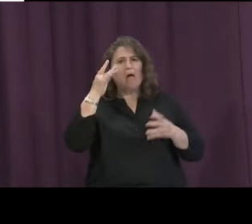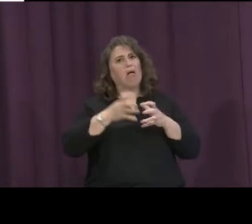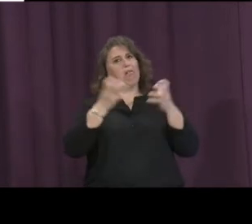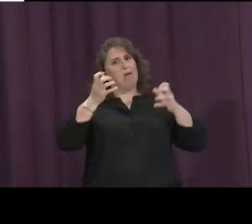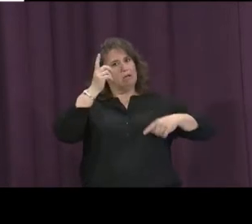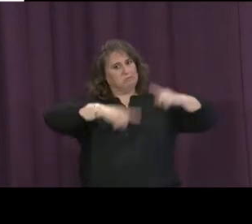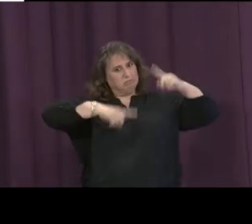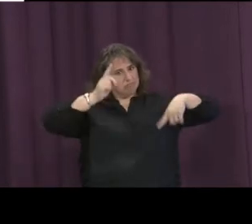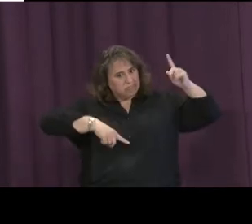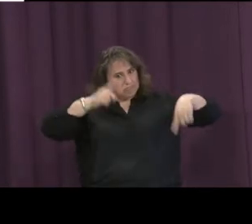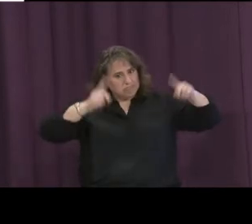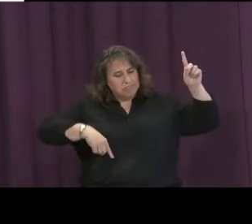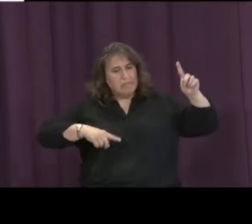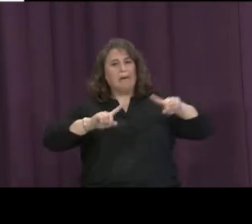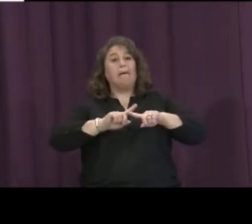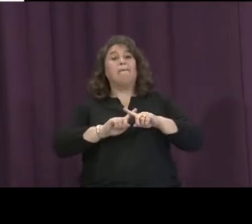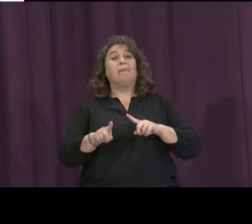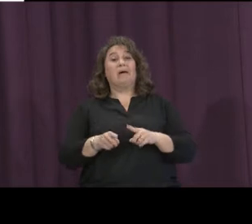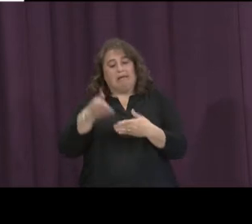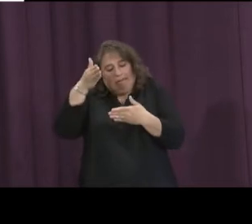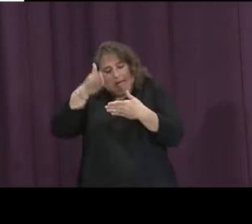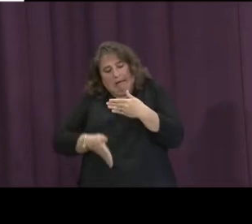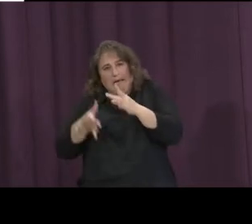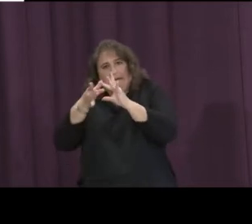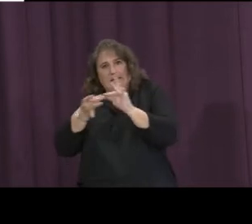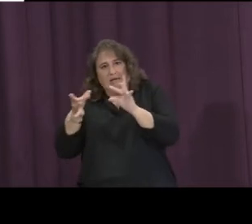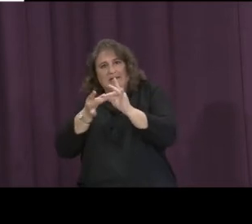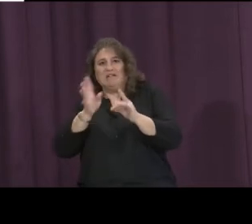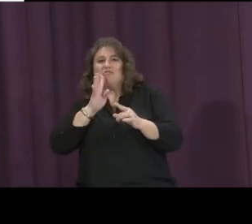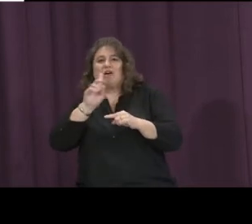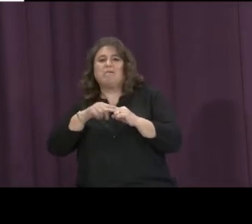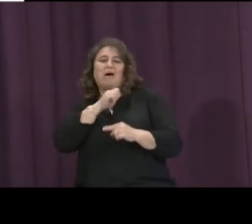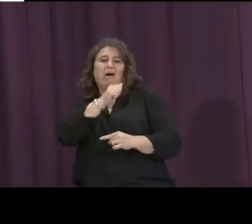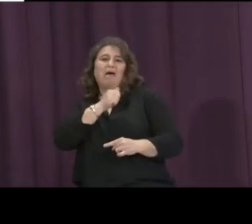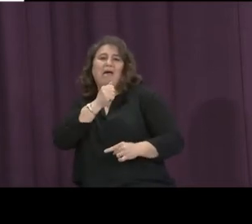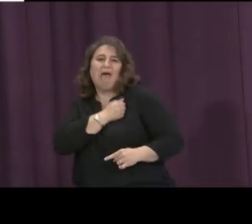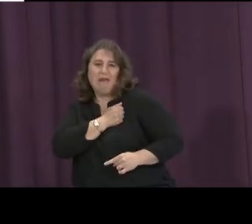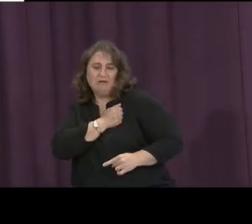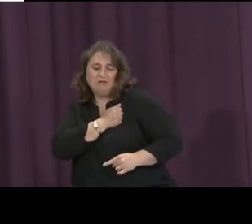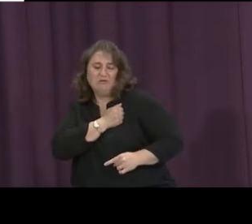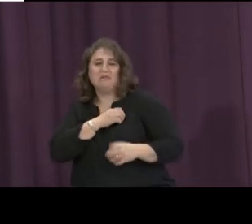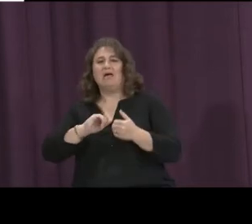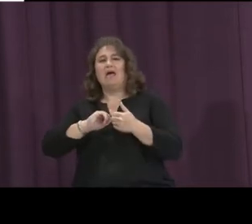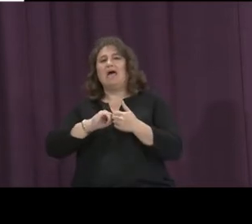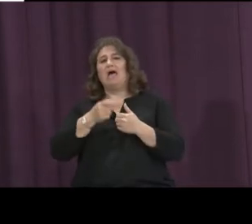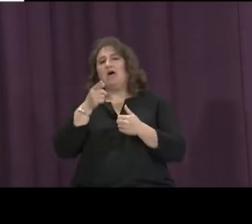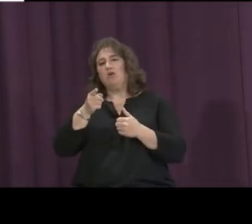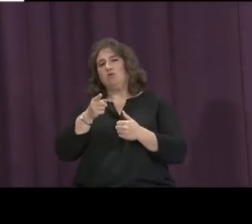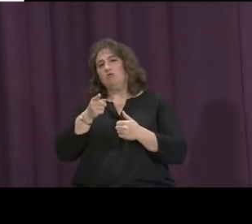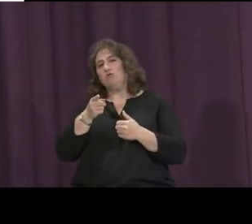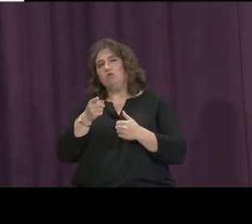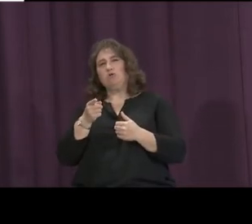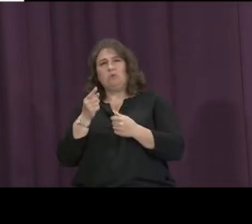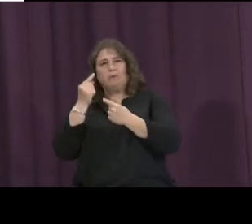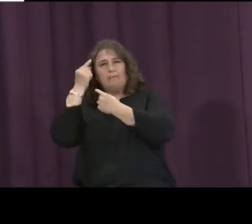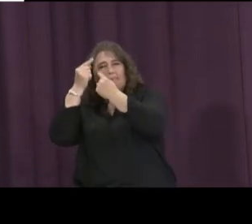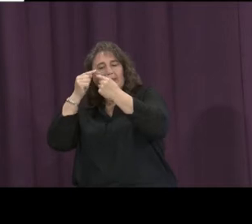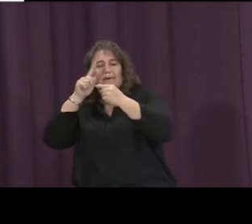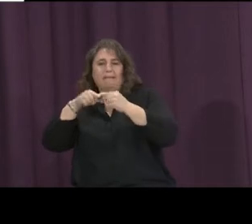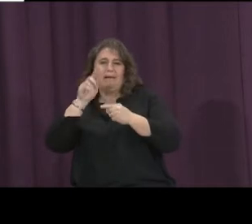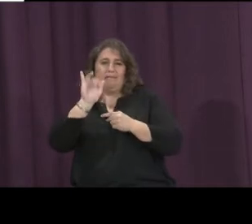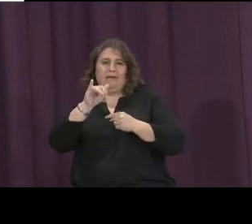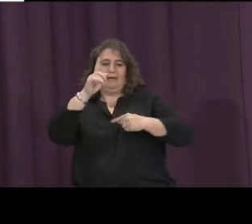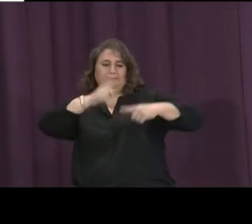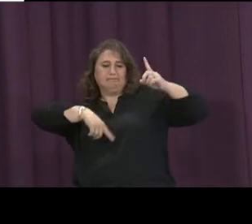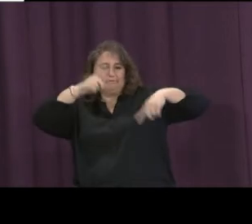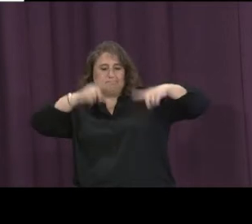I like at the end of that sentence is the attitudes towards these differences. So if you have an attitude maybe